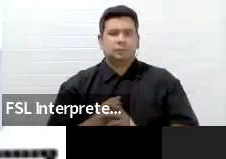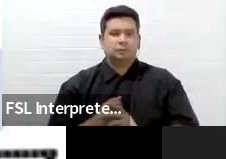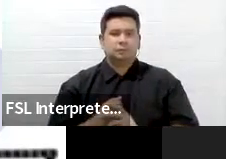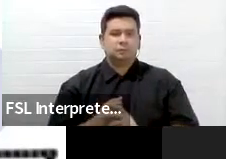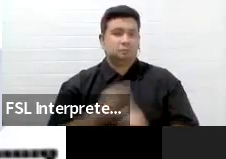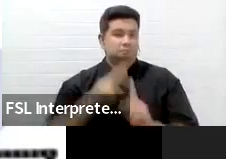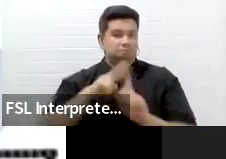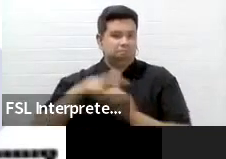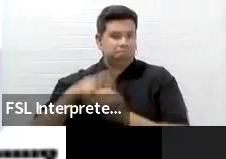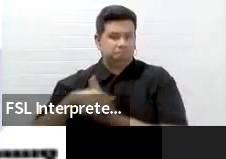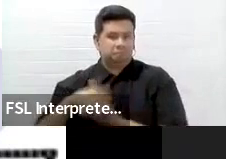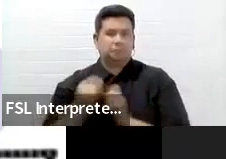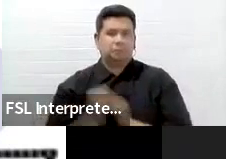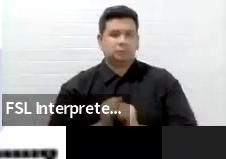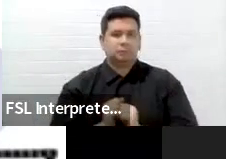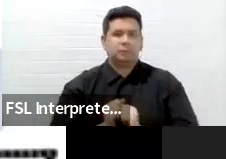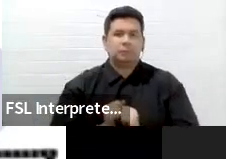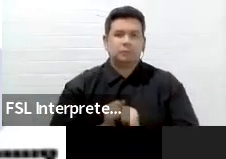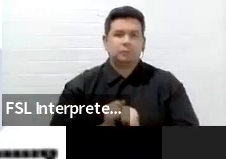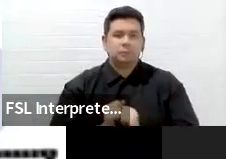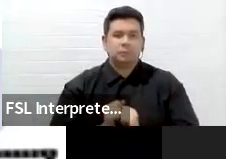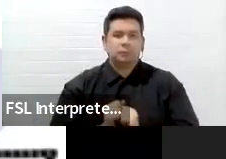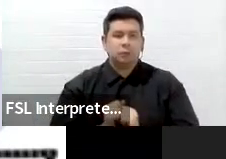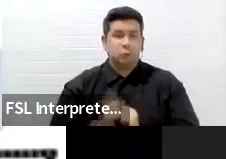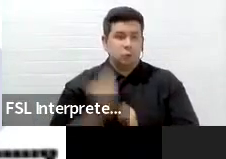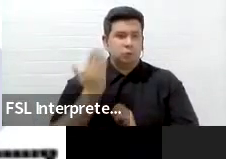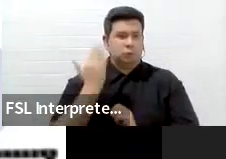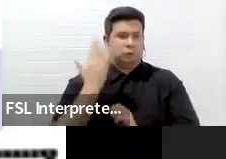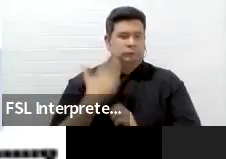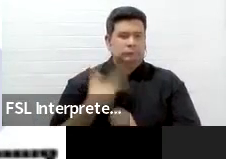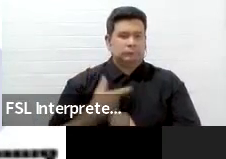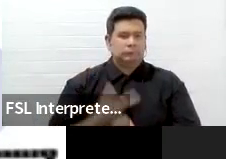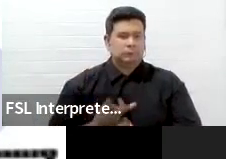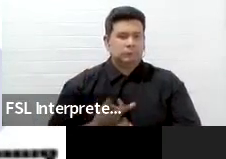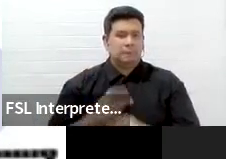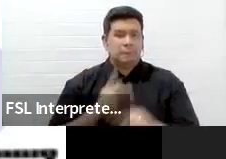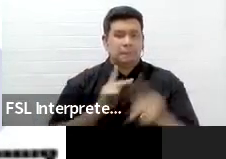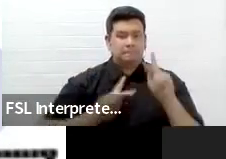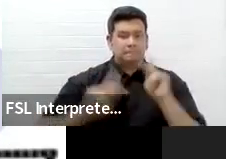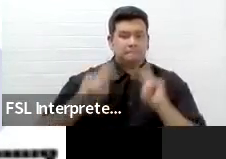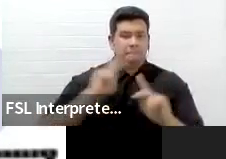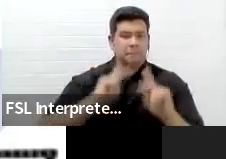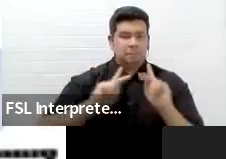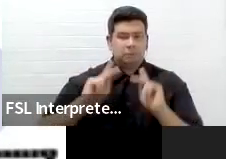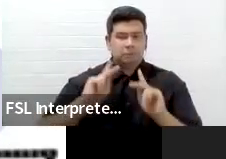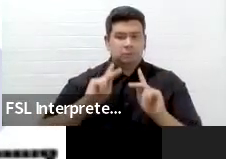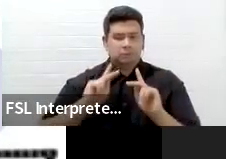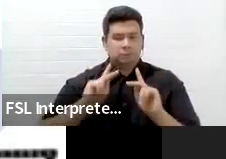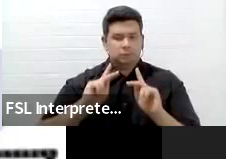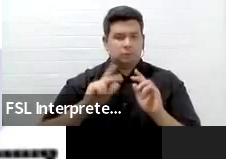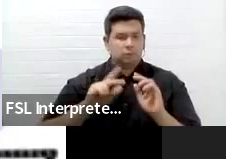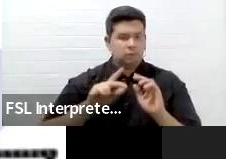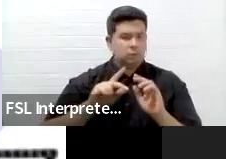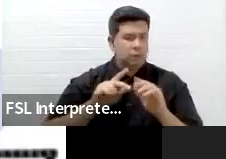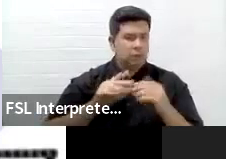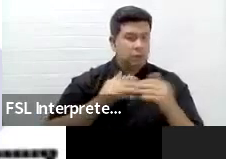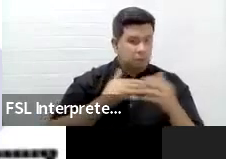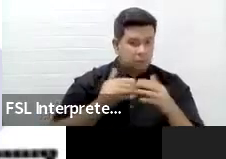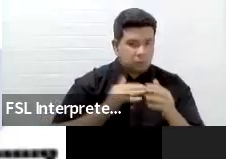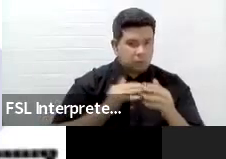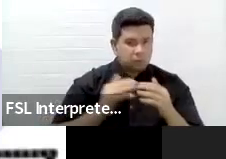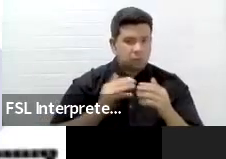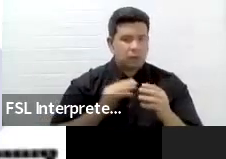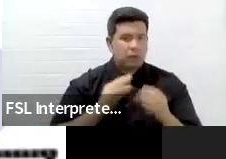implemented. So there was a great deal of denial, not only amongst the people, but also amongst the public health officials. Initially